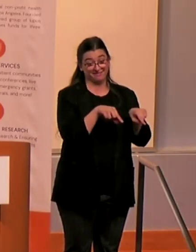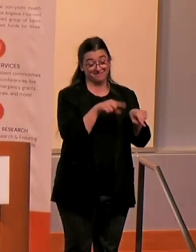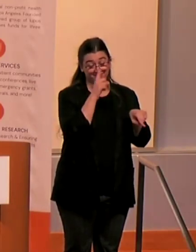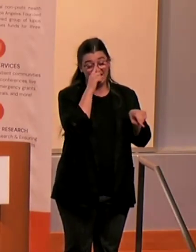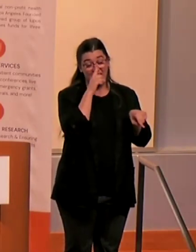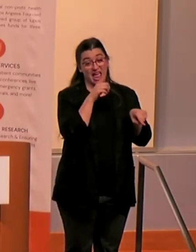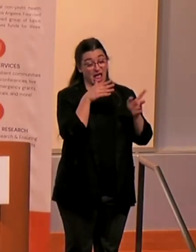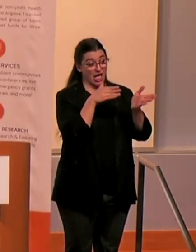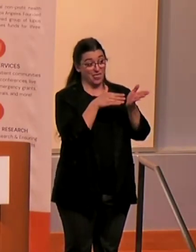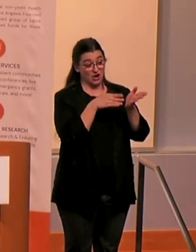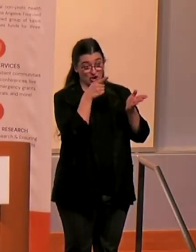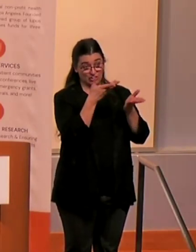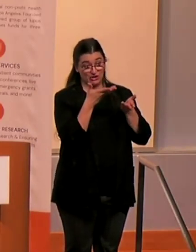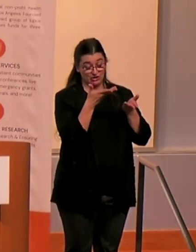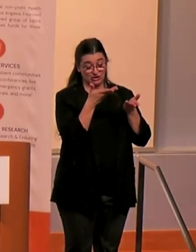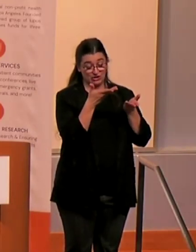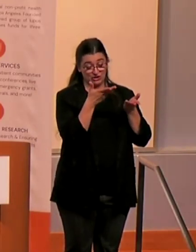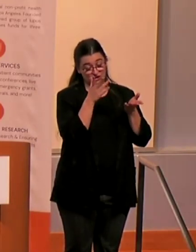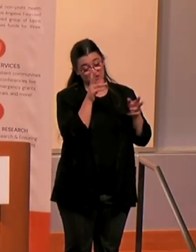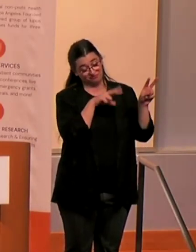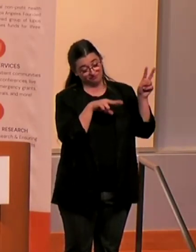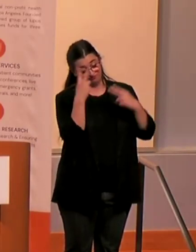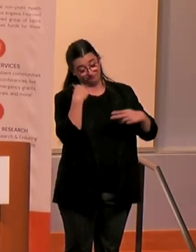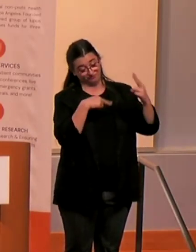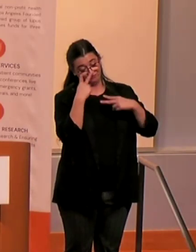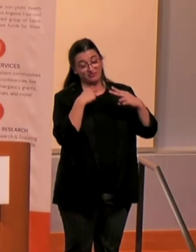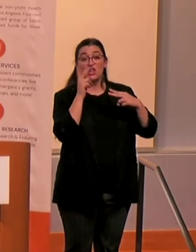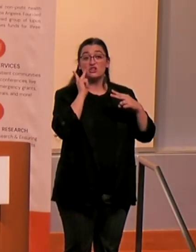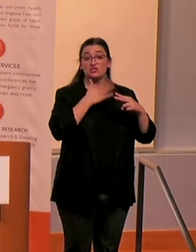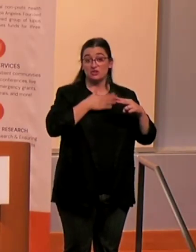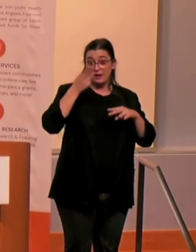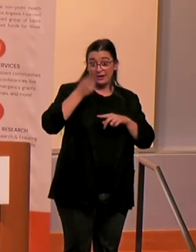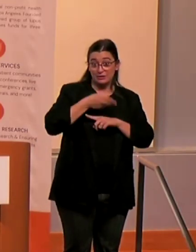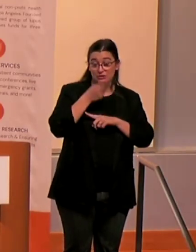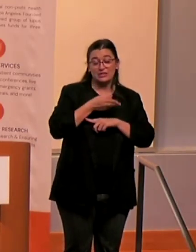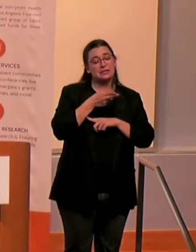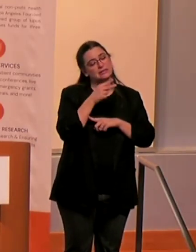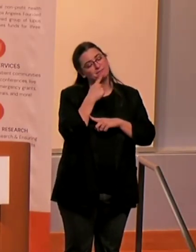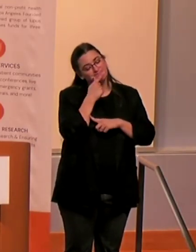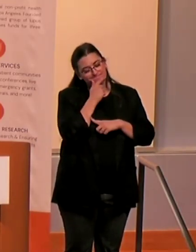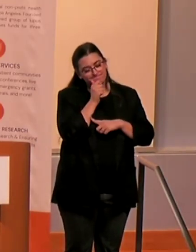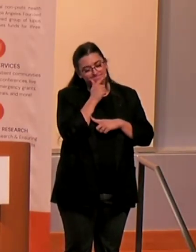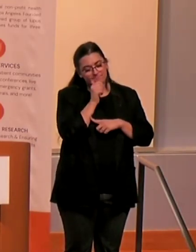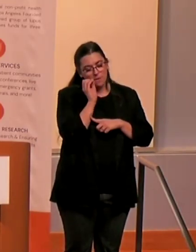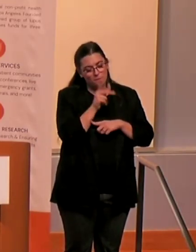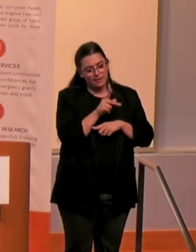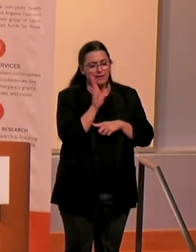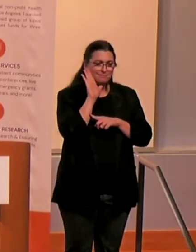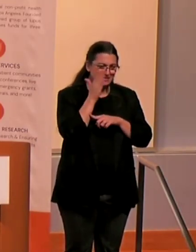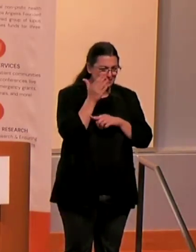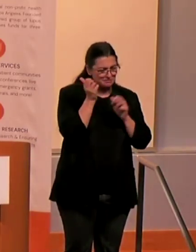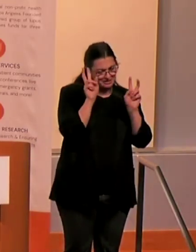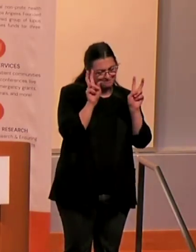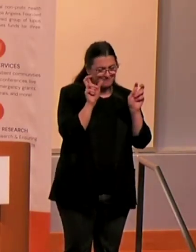And the doctors there at the ER, they saw my history and they were like, okay, so it seems like everything's